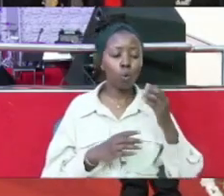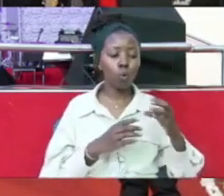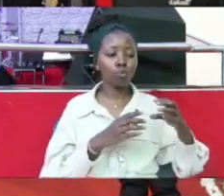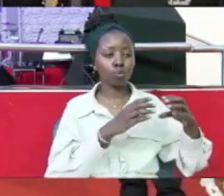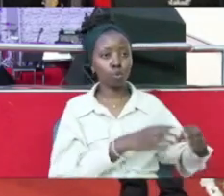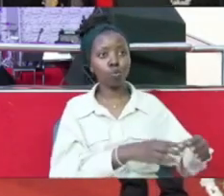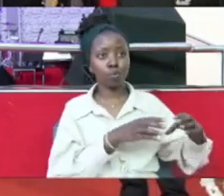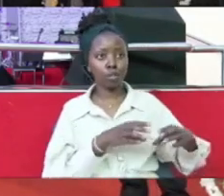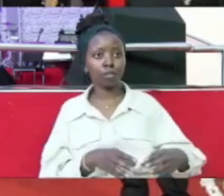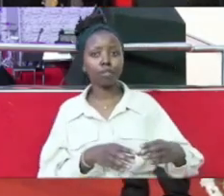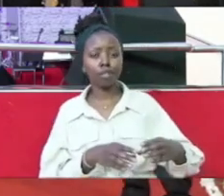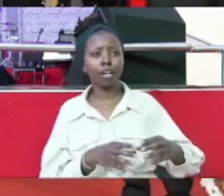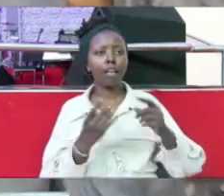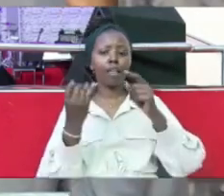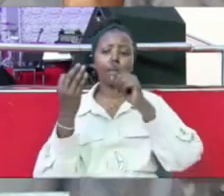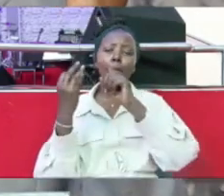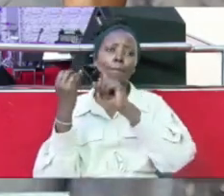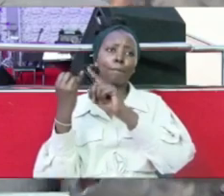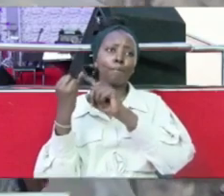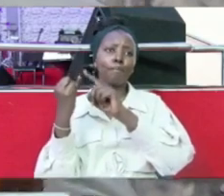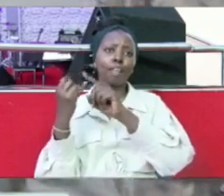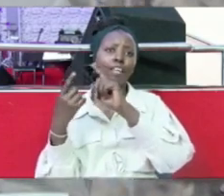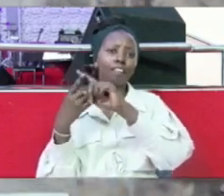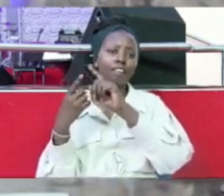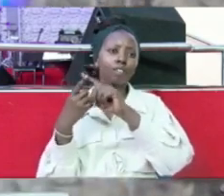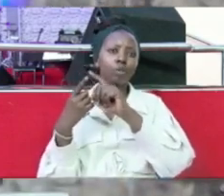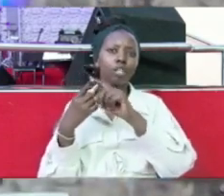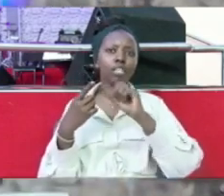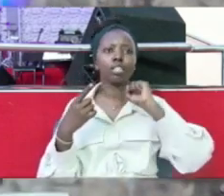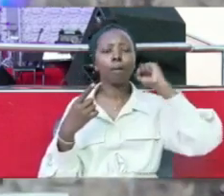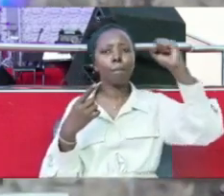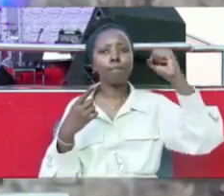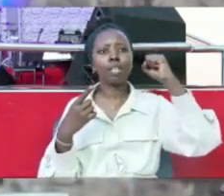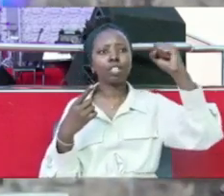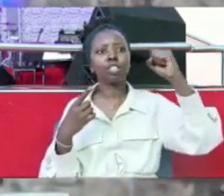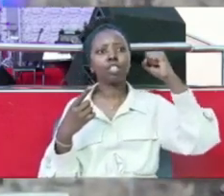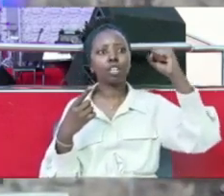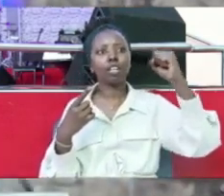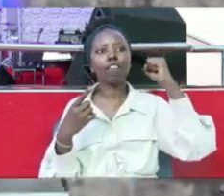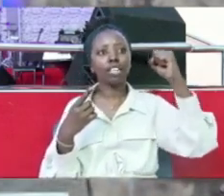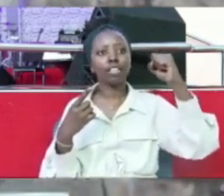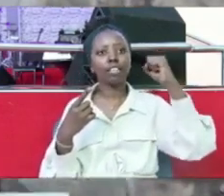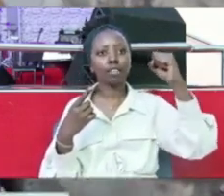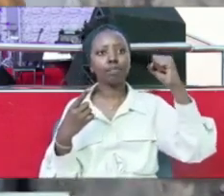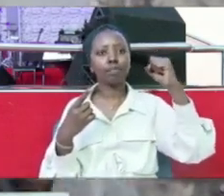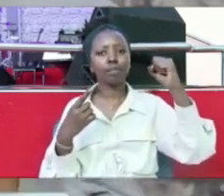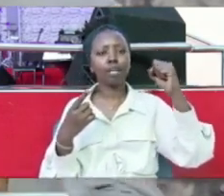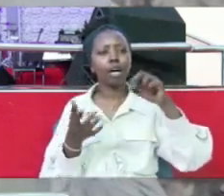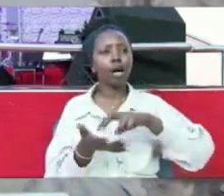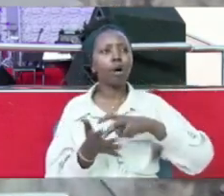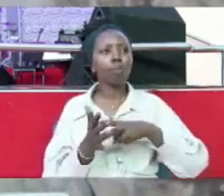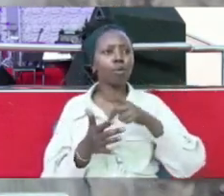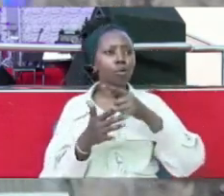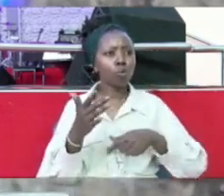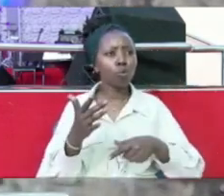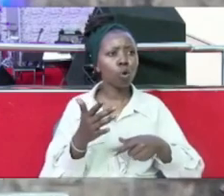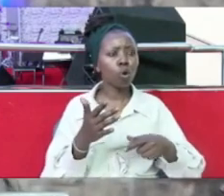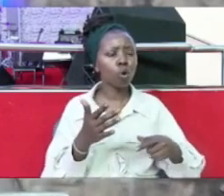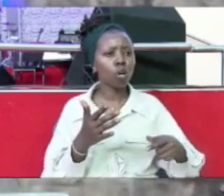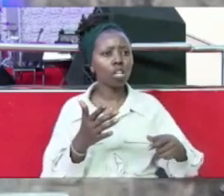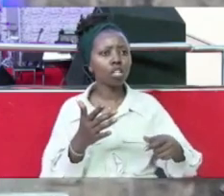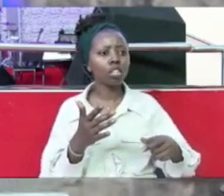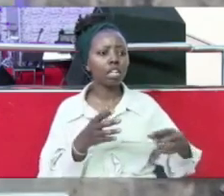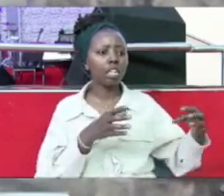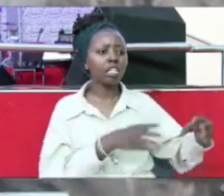za kinyumbani. The first one is evangelism. Ya kwanza ni ujiristi. That means that our cell should not be social clubs